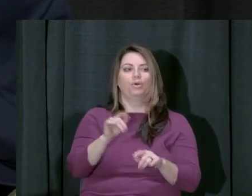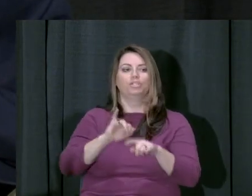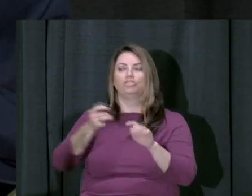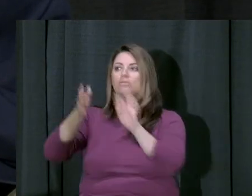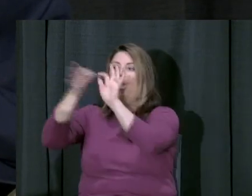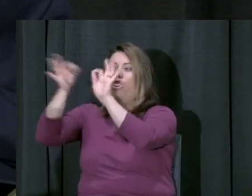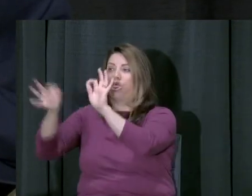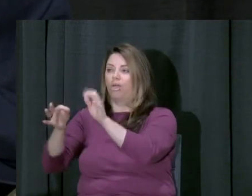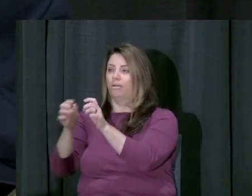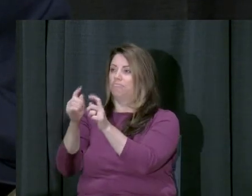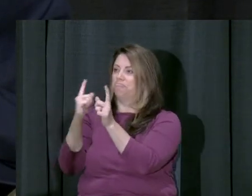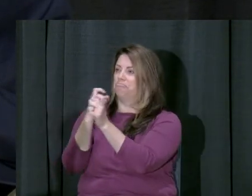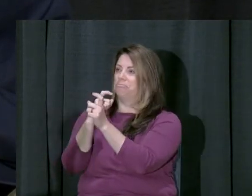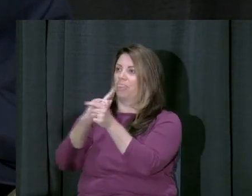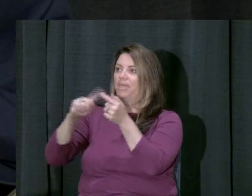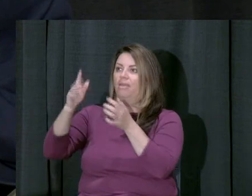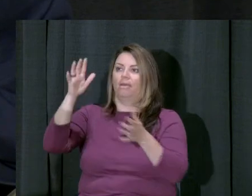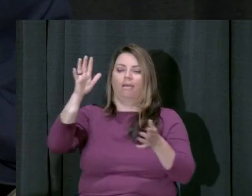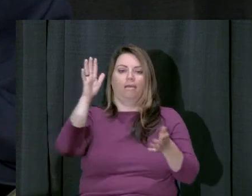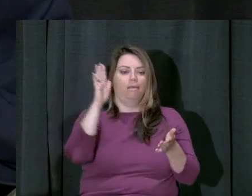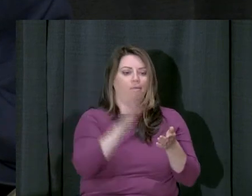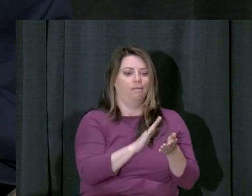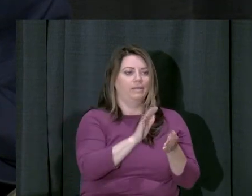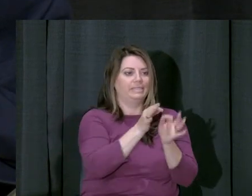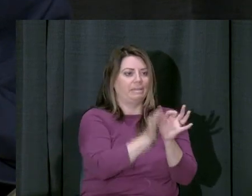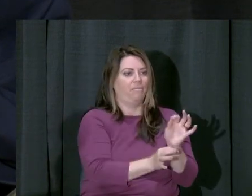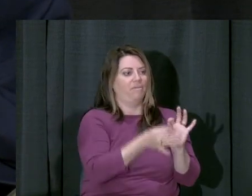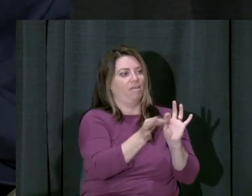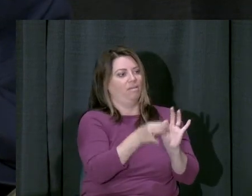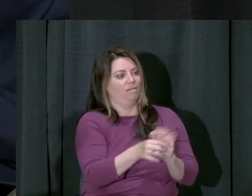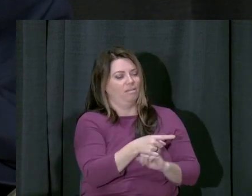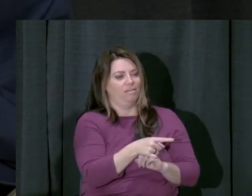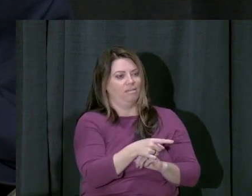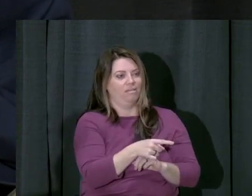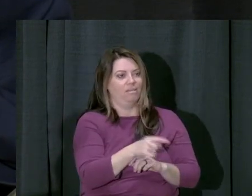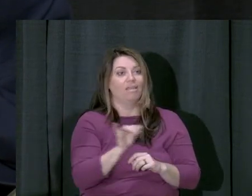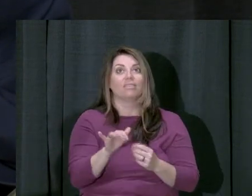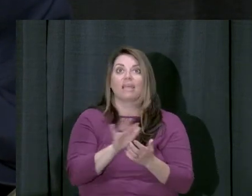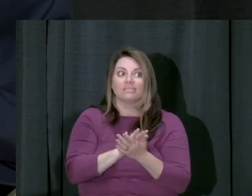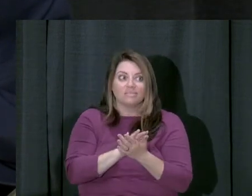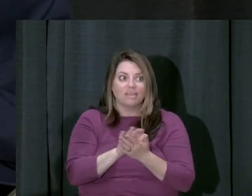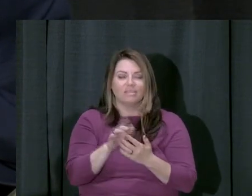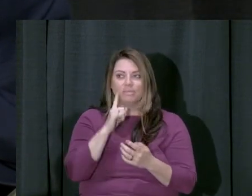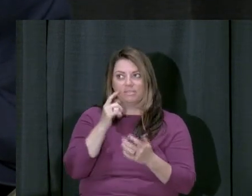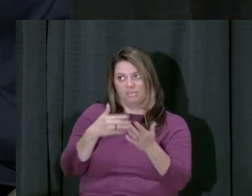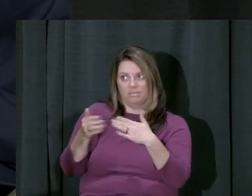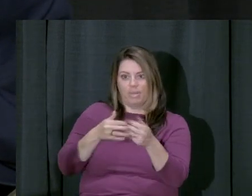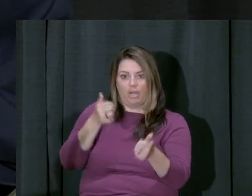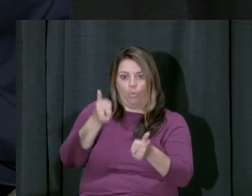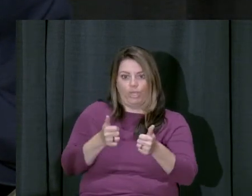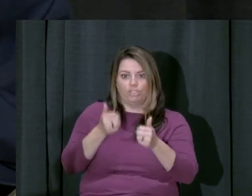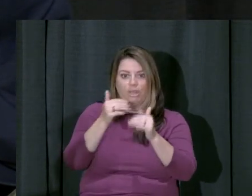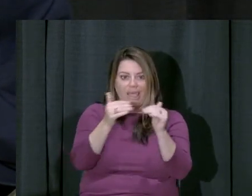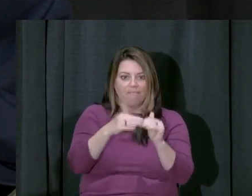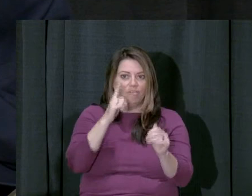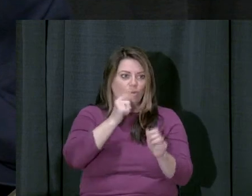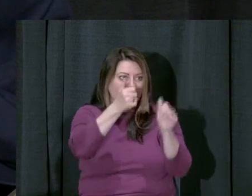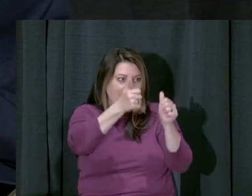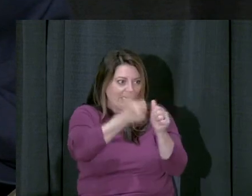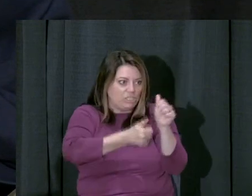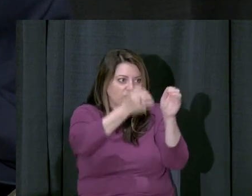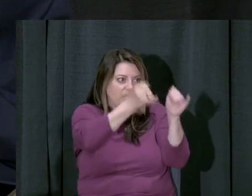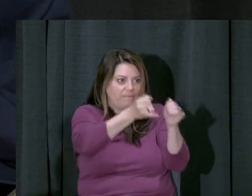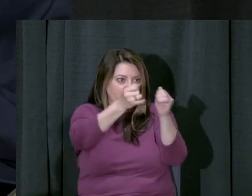form. And the nice thing about it is if we do that, we could have it be whichever level each individual needs.